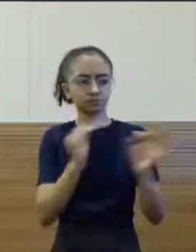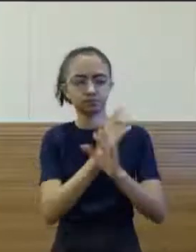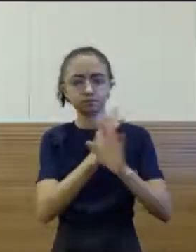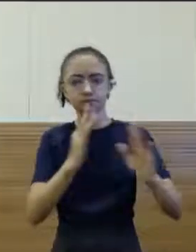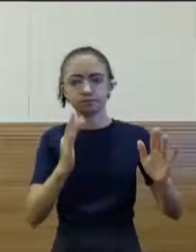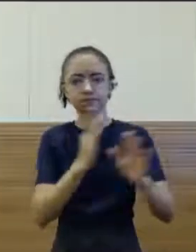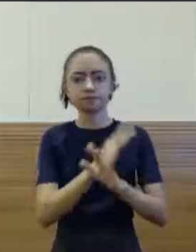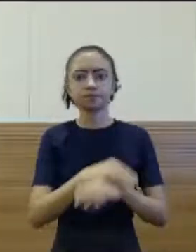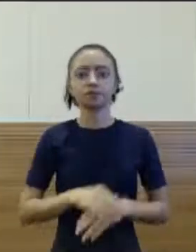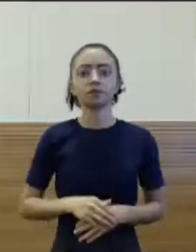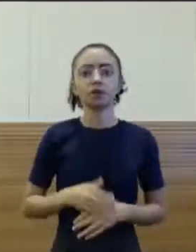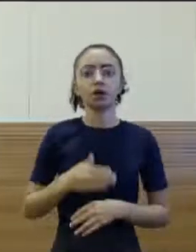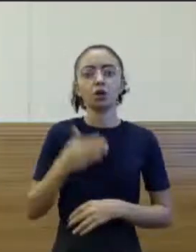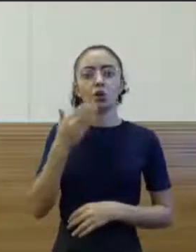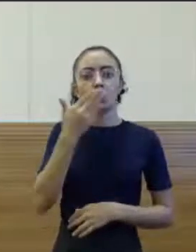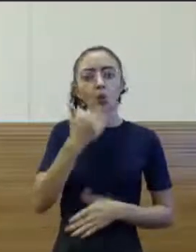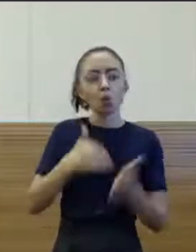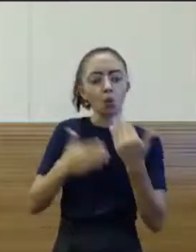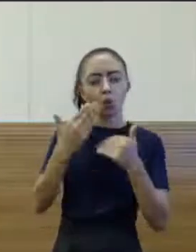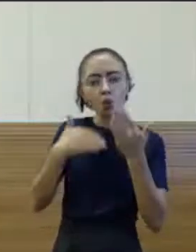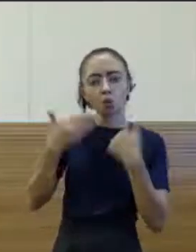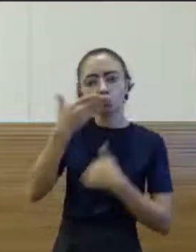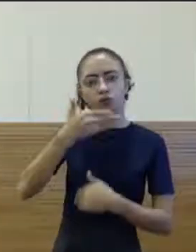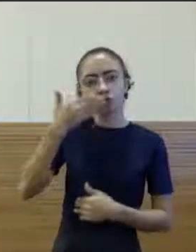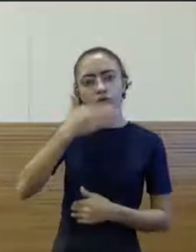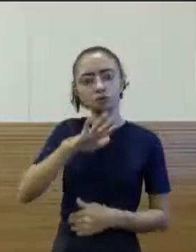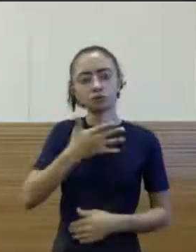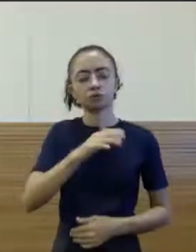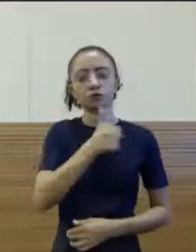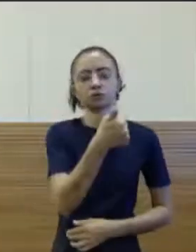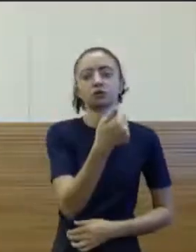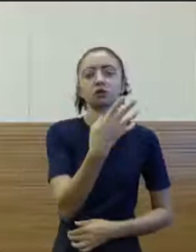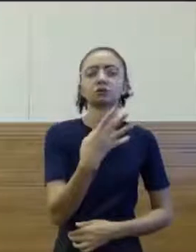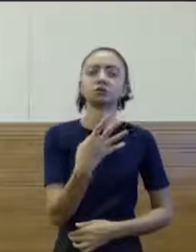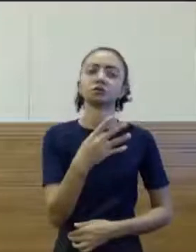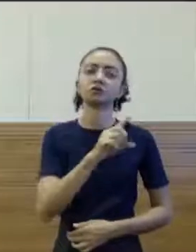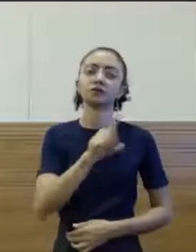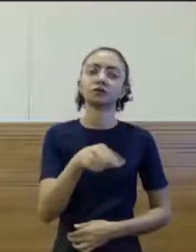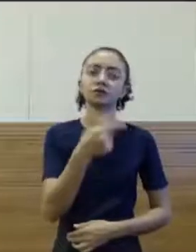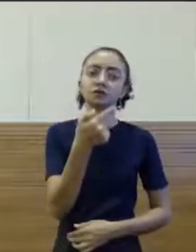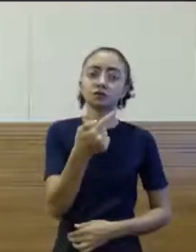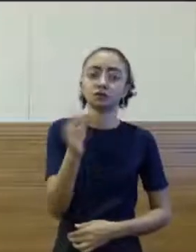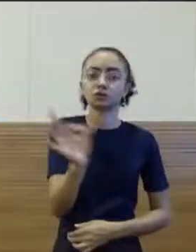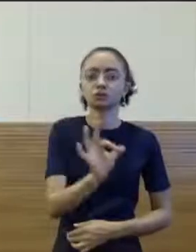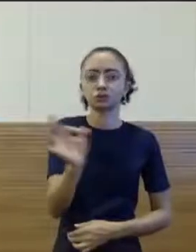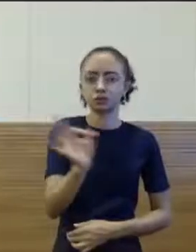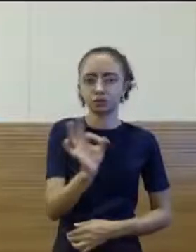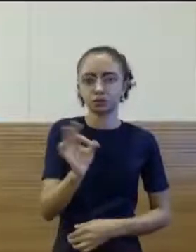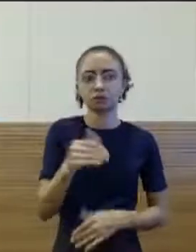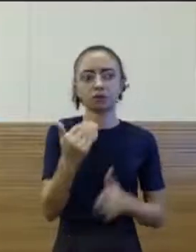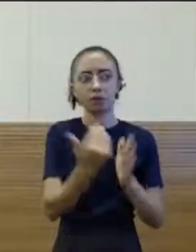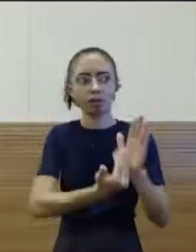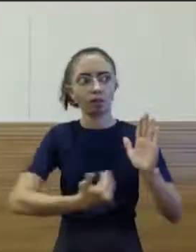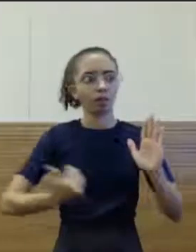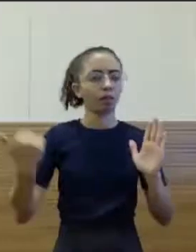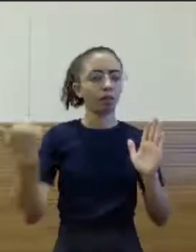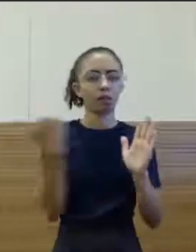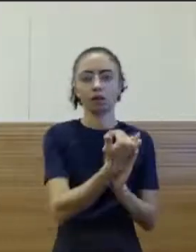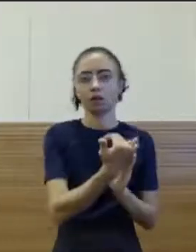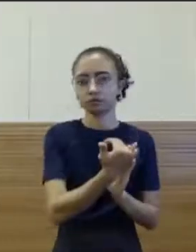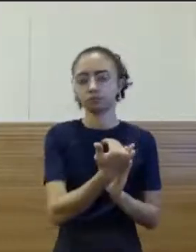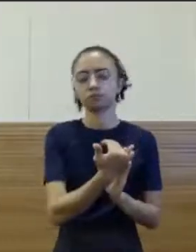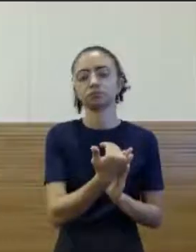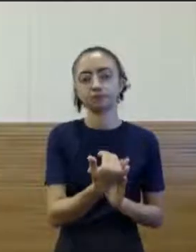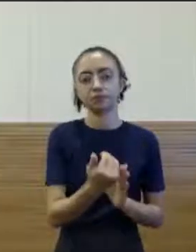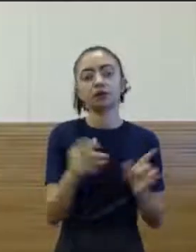from sugar was is 14.7%. So it's way above the WHO recommendation. With salt, the same